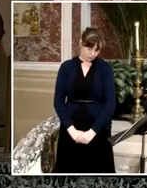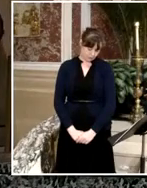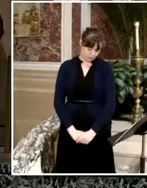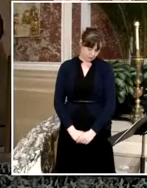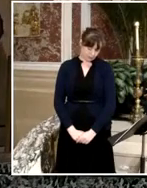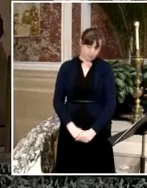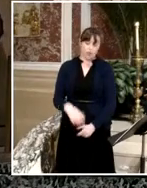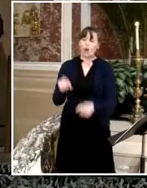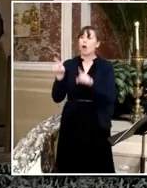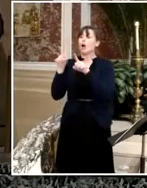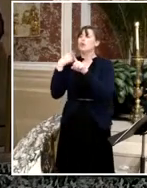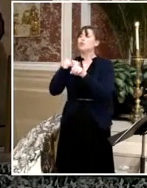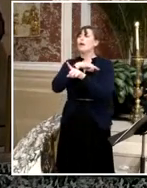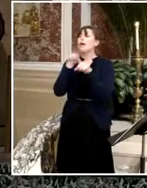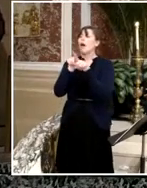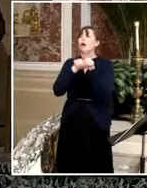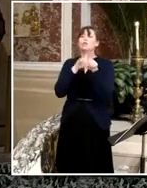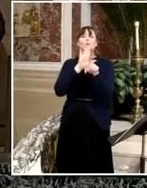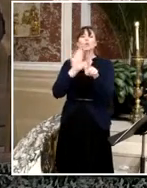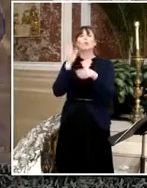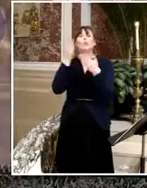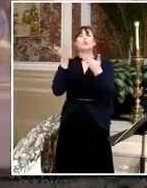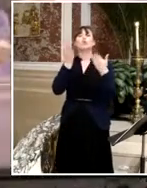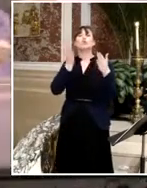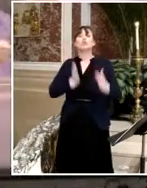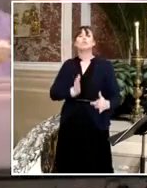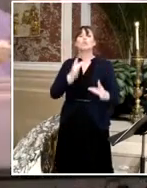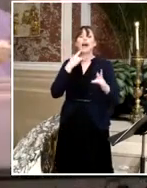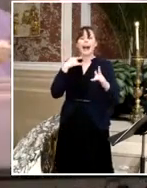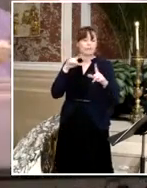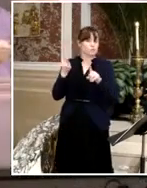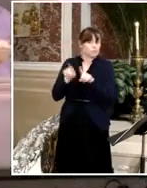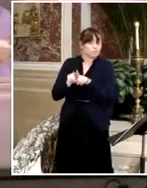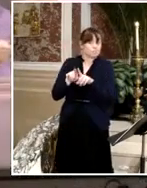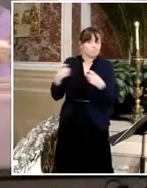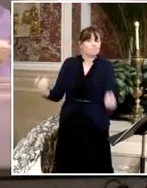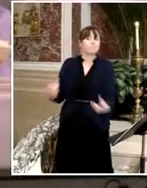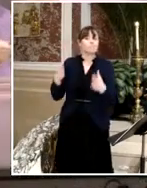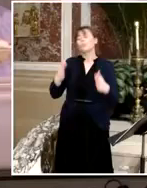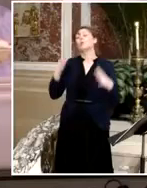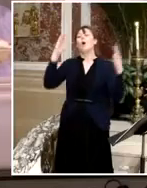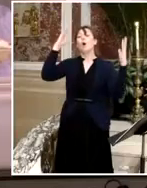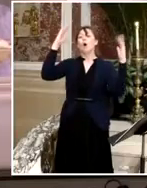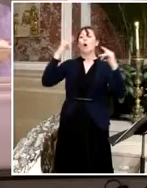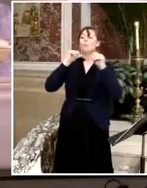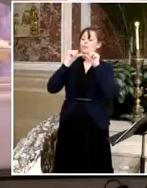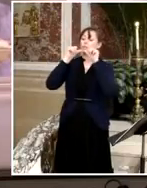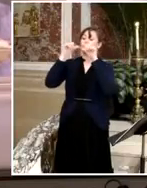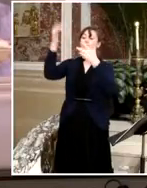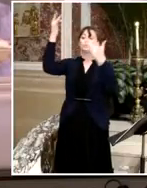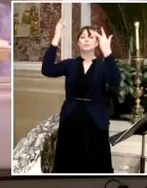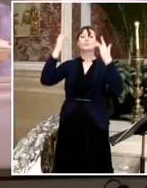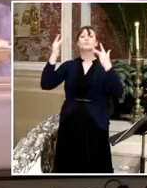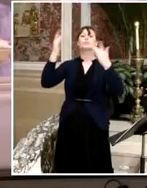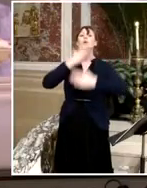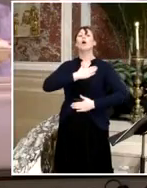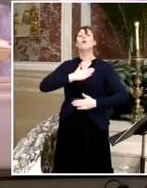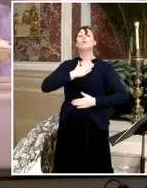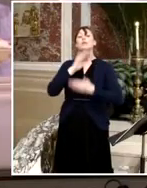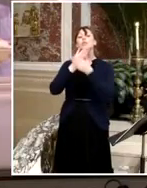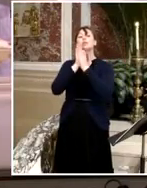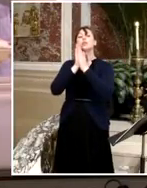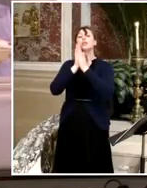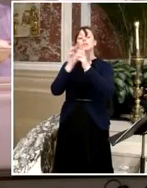To us also, your servants, who though sinners, hope in your abundant mercies, graciously grant